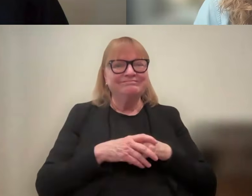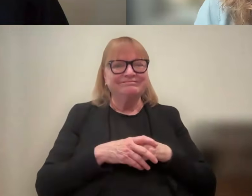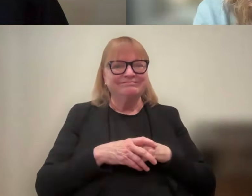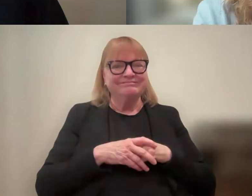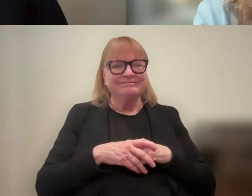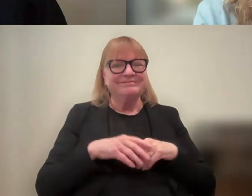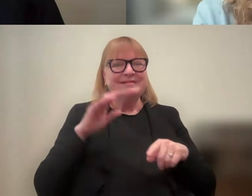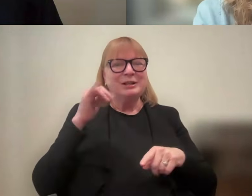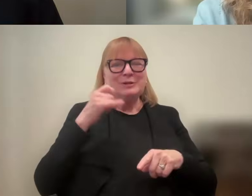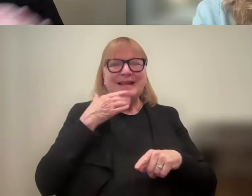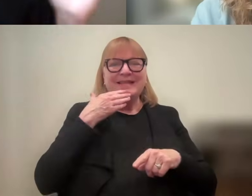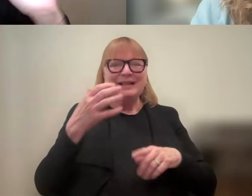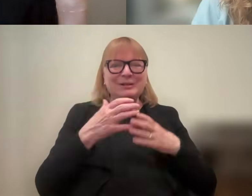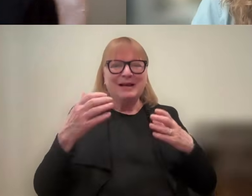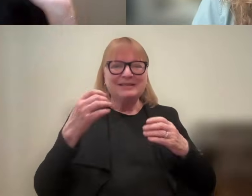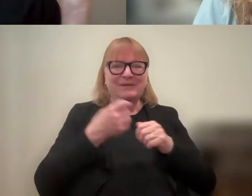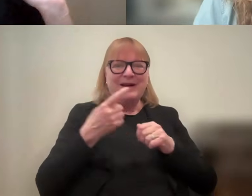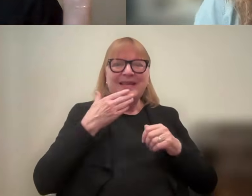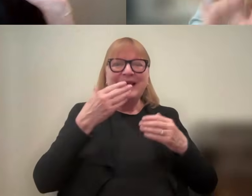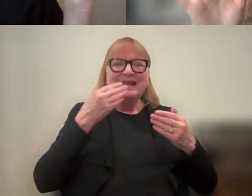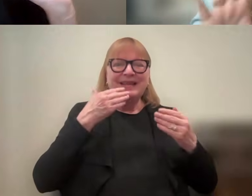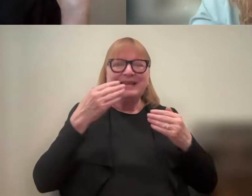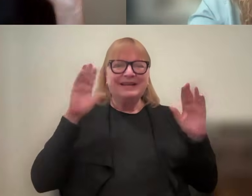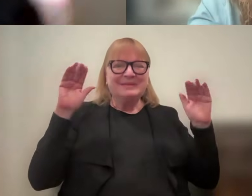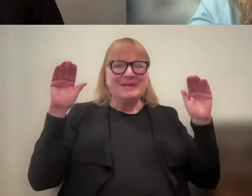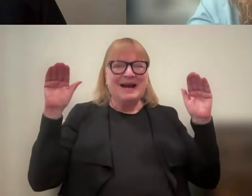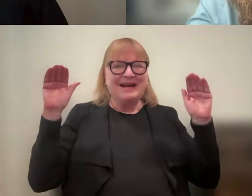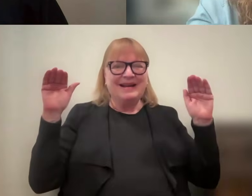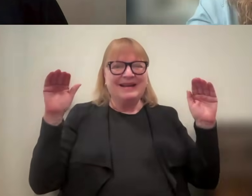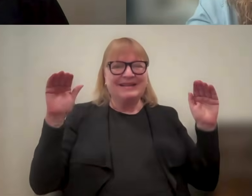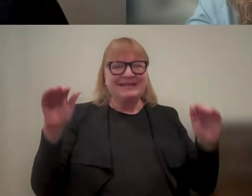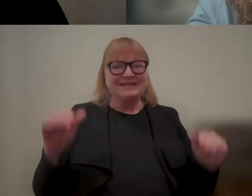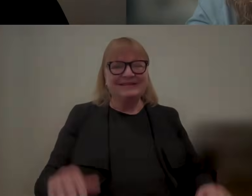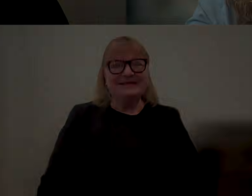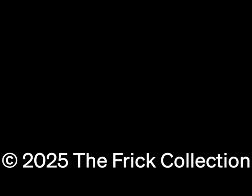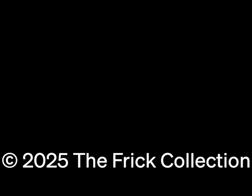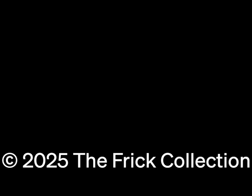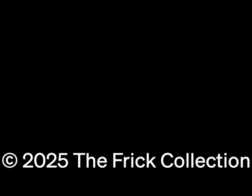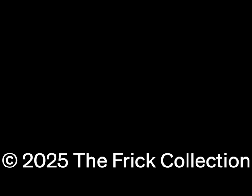All right. Thanks so much, everyone. Take Thank care. you all. Bye. Bye.